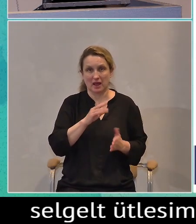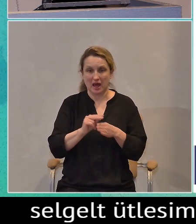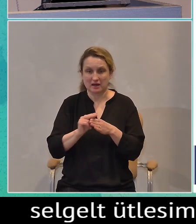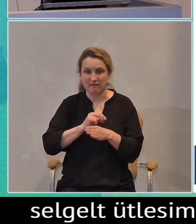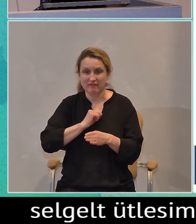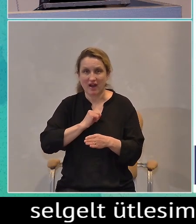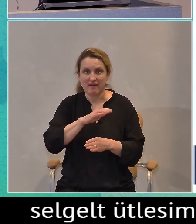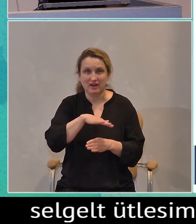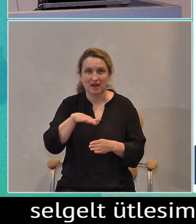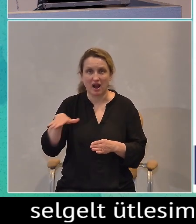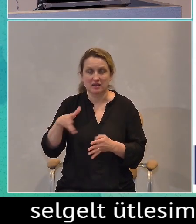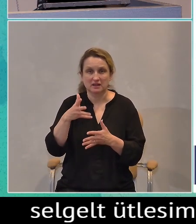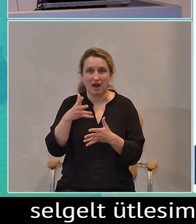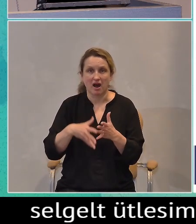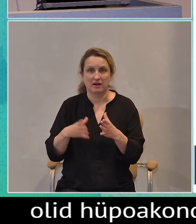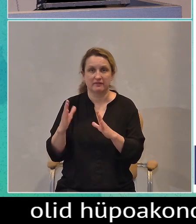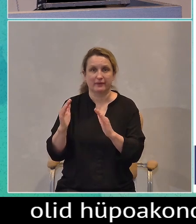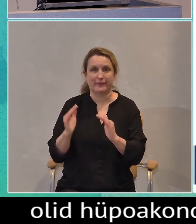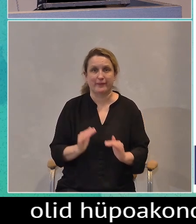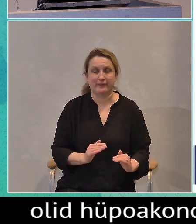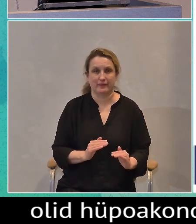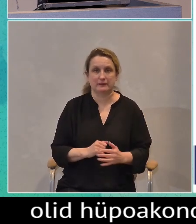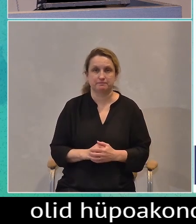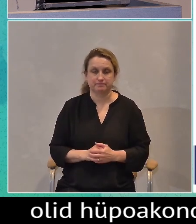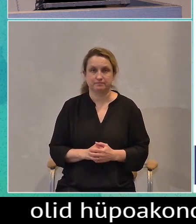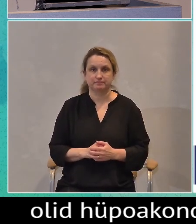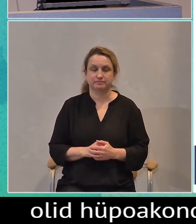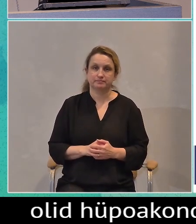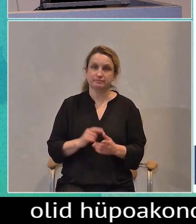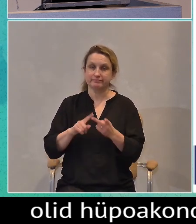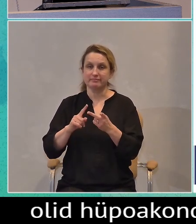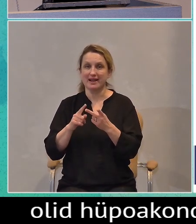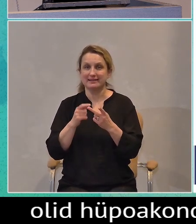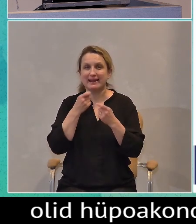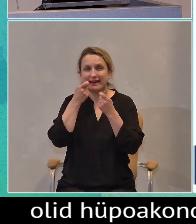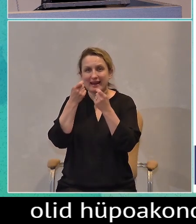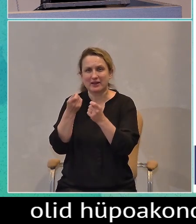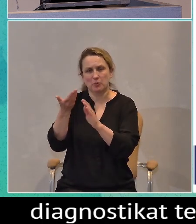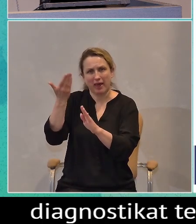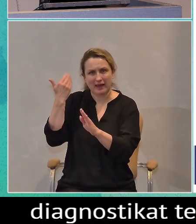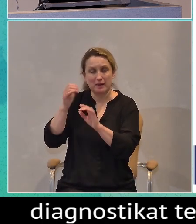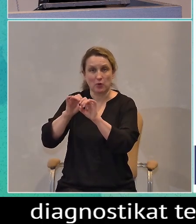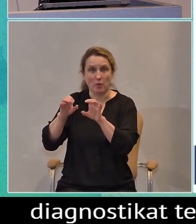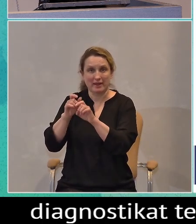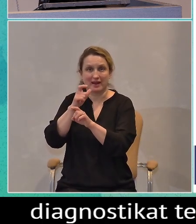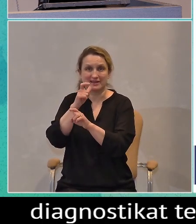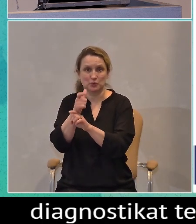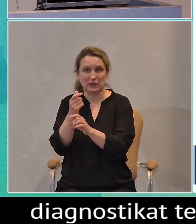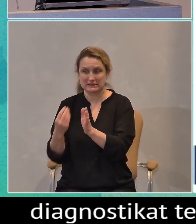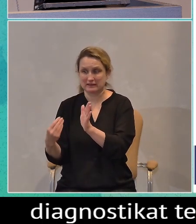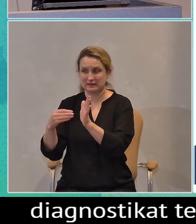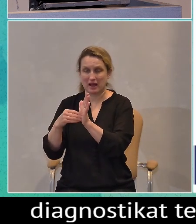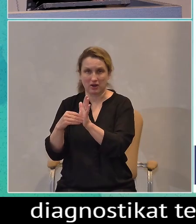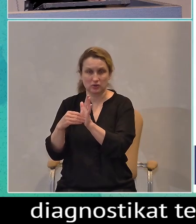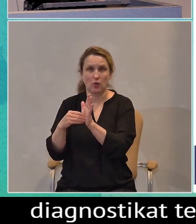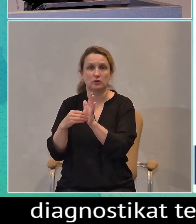which has also decreased the number of children living with this condition. The second